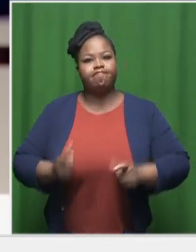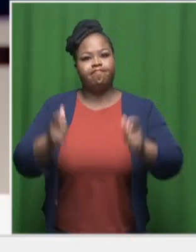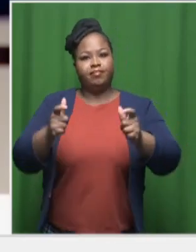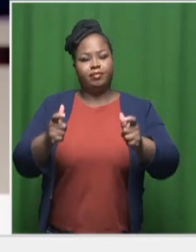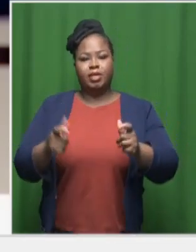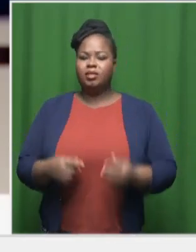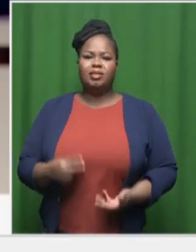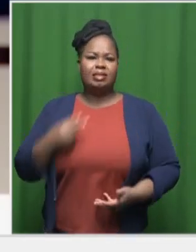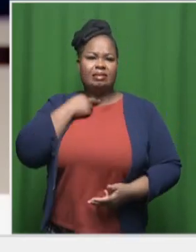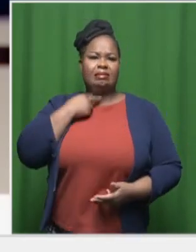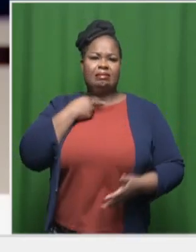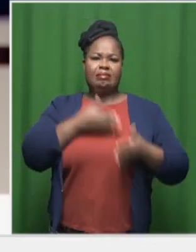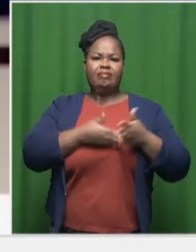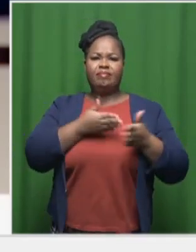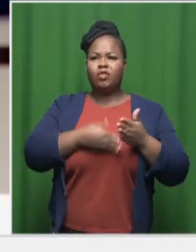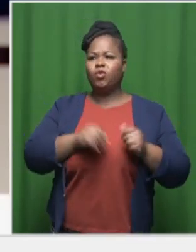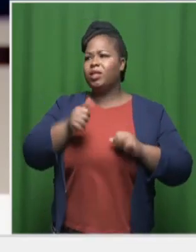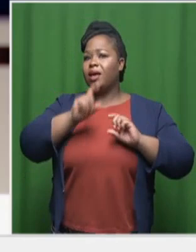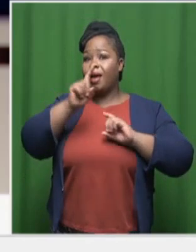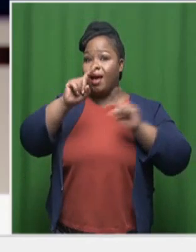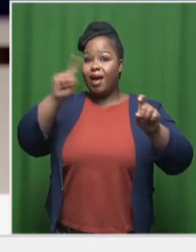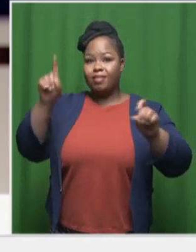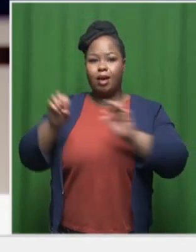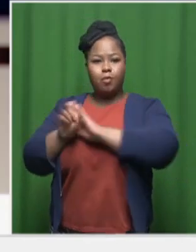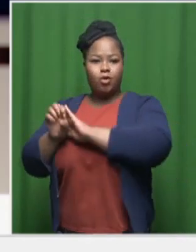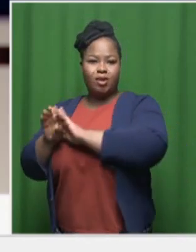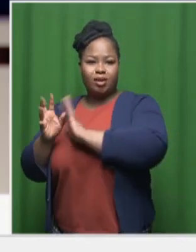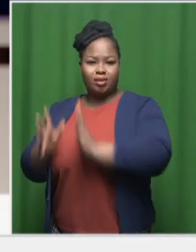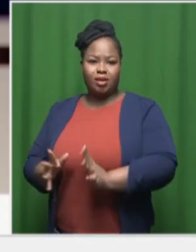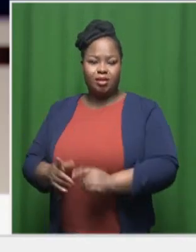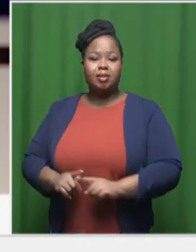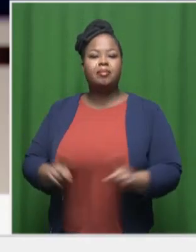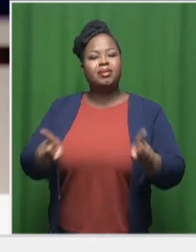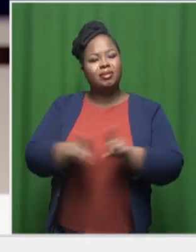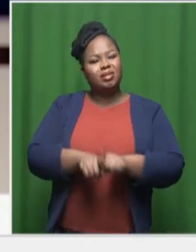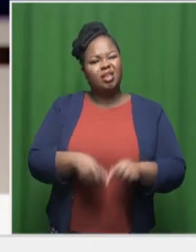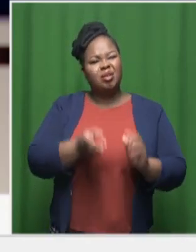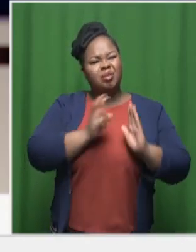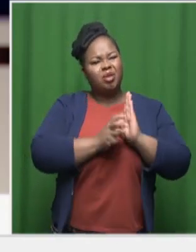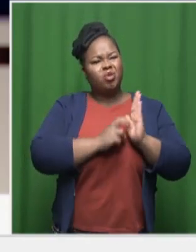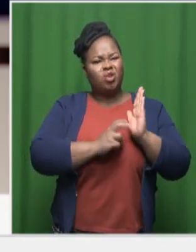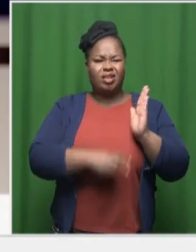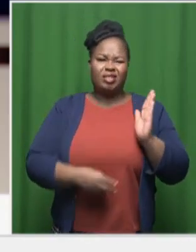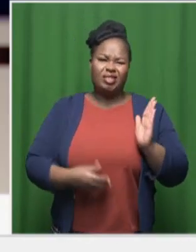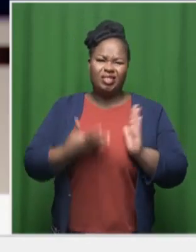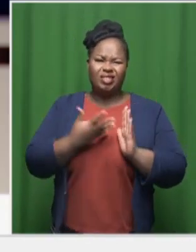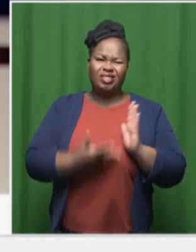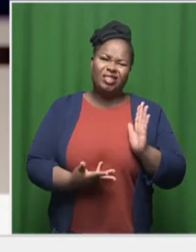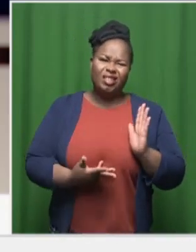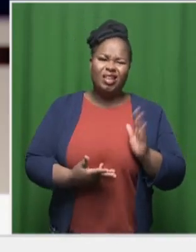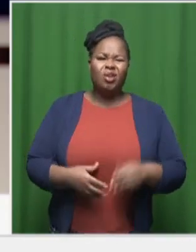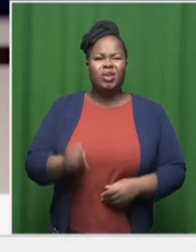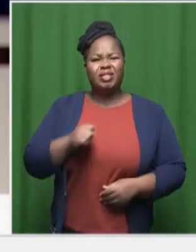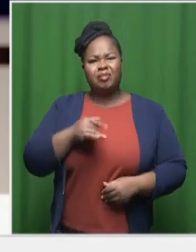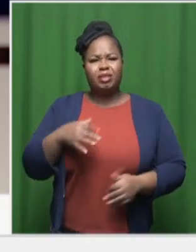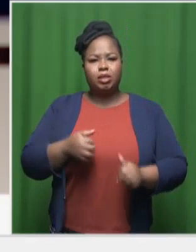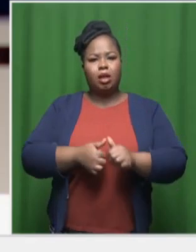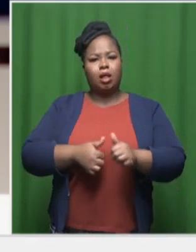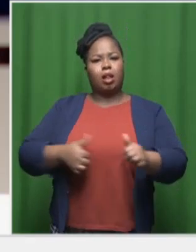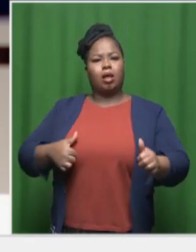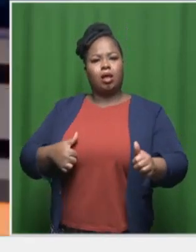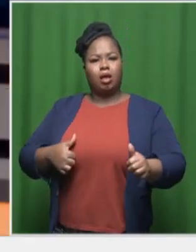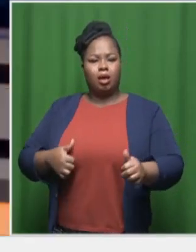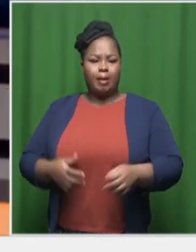as agile compared to our competitors. But also the regulations, they were just slowing the SABC down, as it